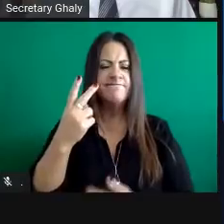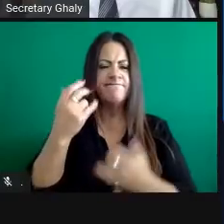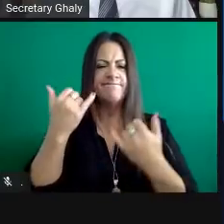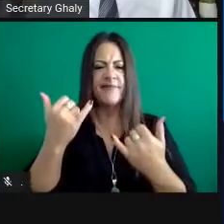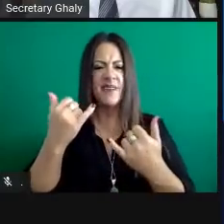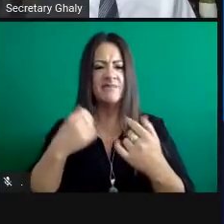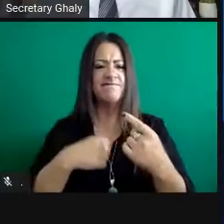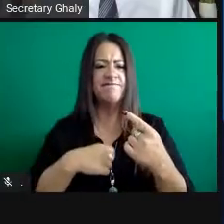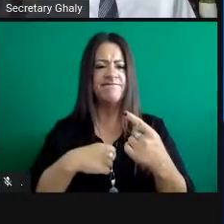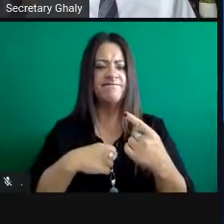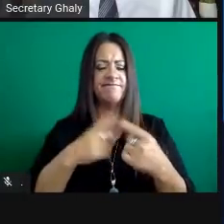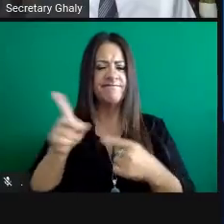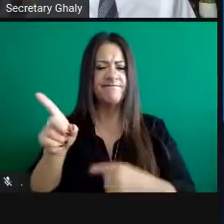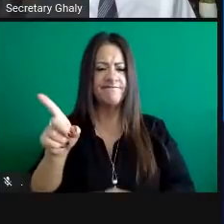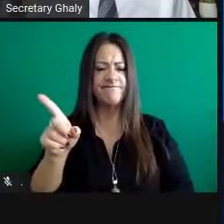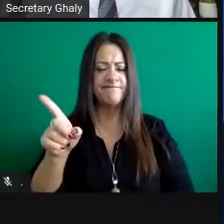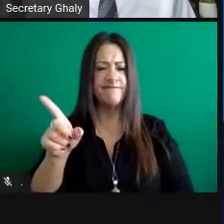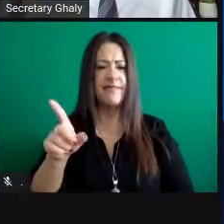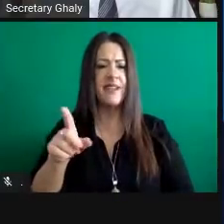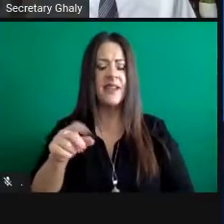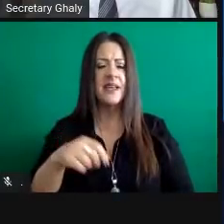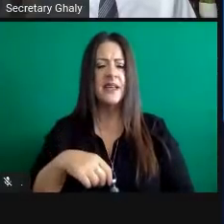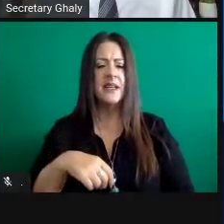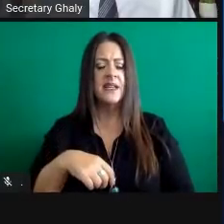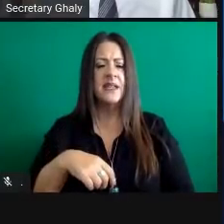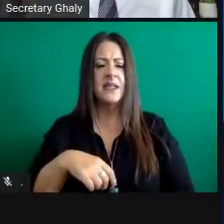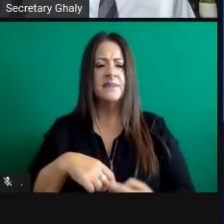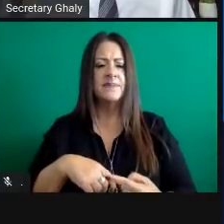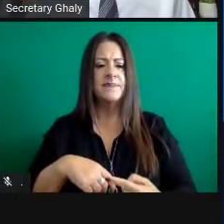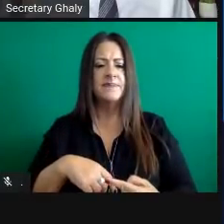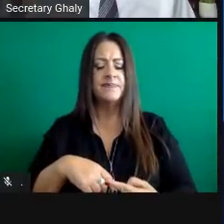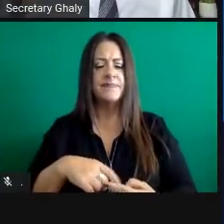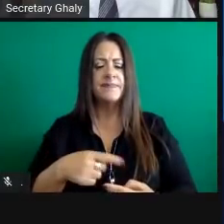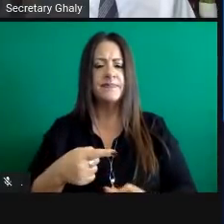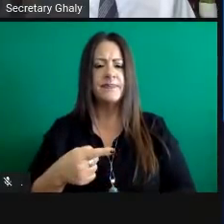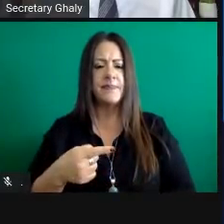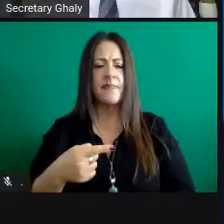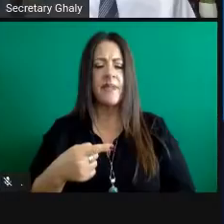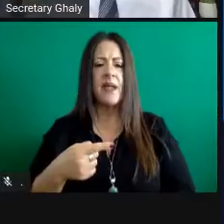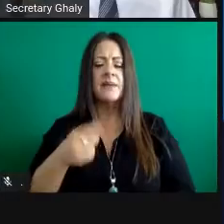weeks, we've seen a more than doubling of our average case number. Today, reporting